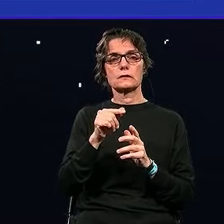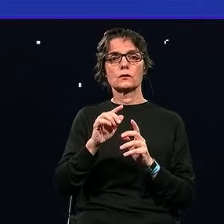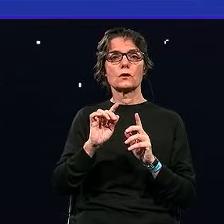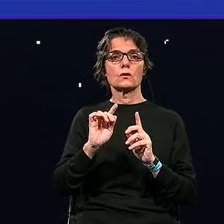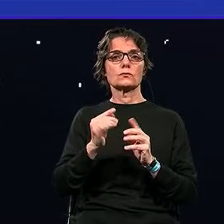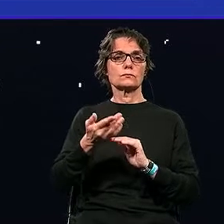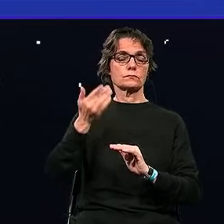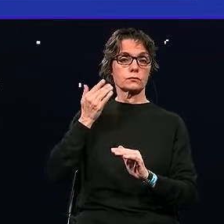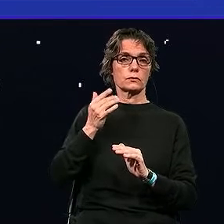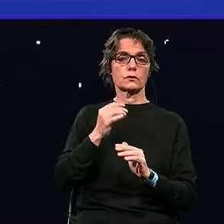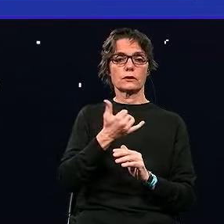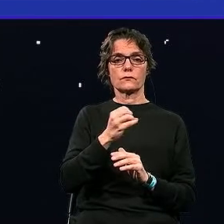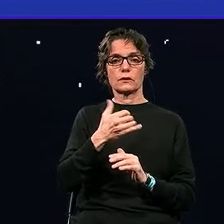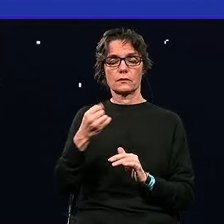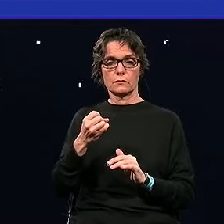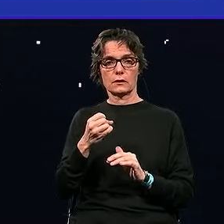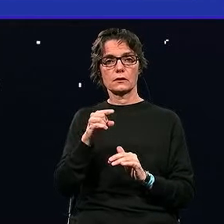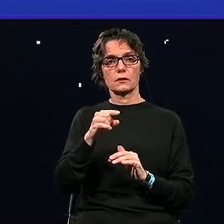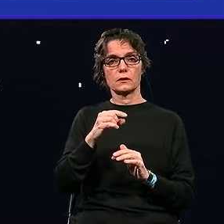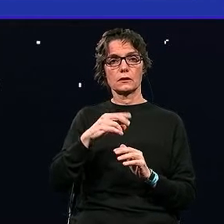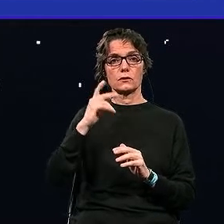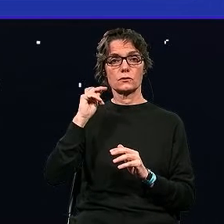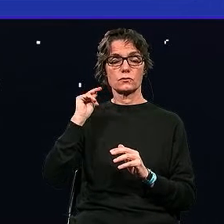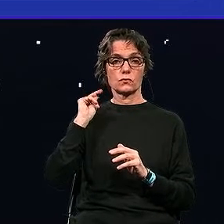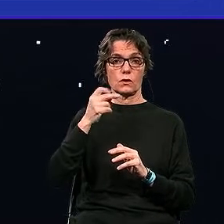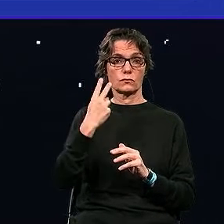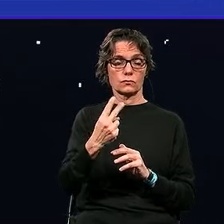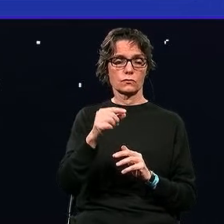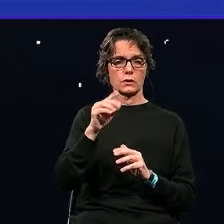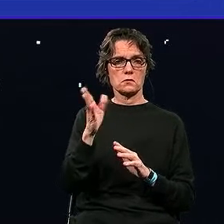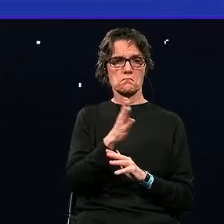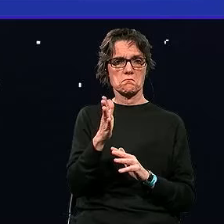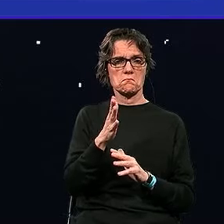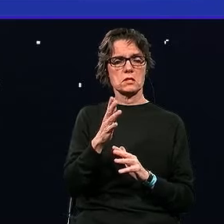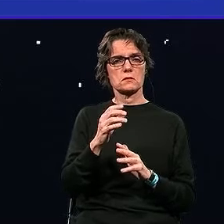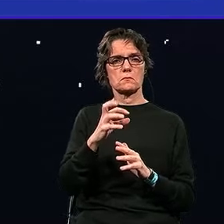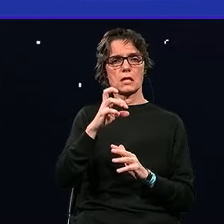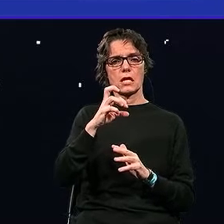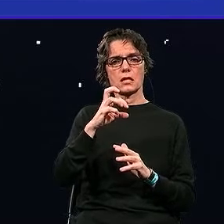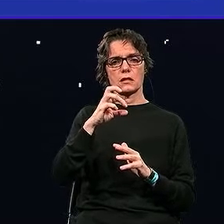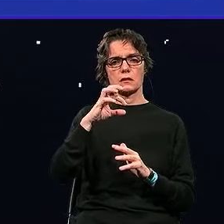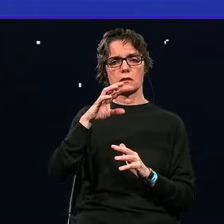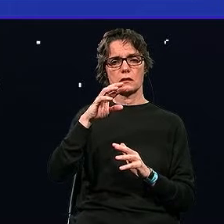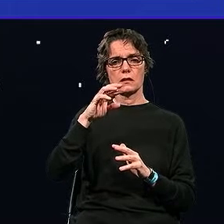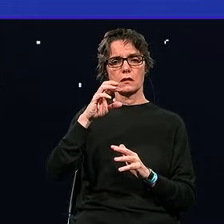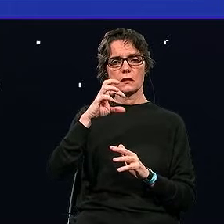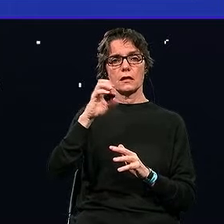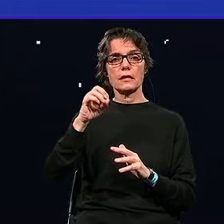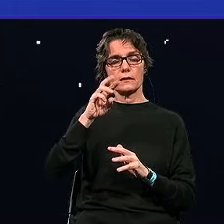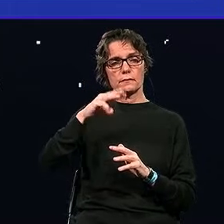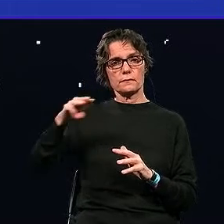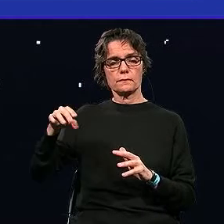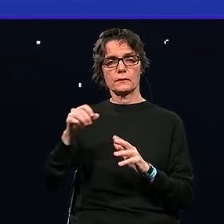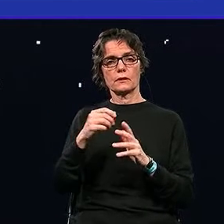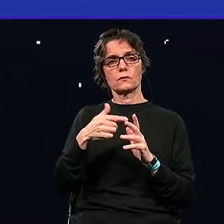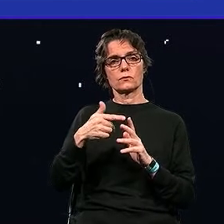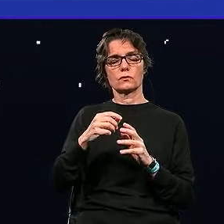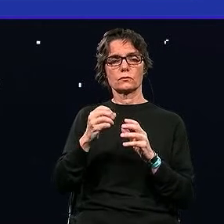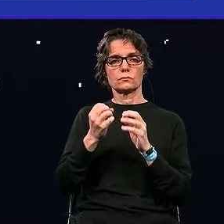of 2020. So we've already had 2 years. So approximately 80 billion tons has been emitted into the